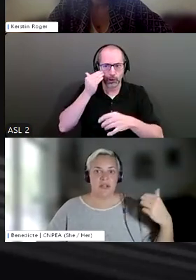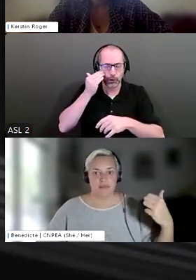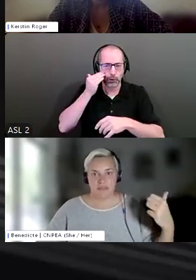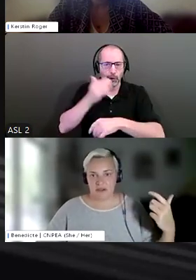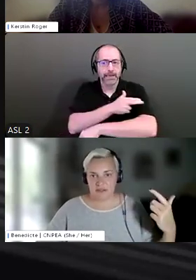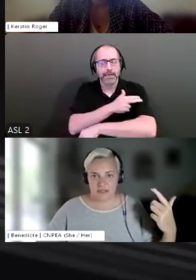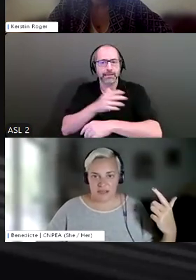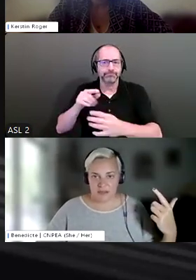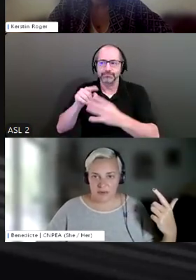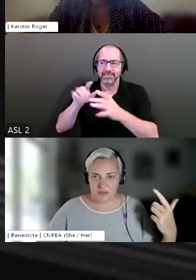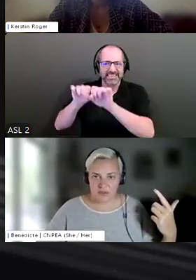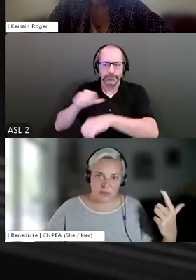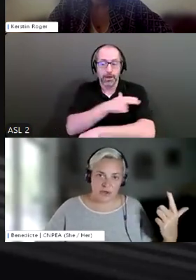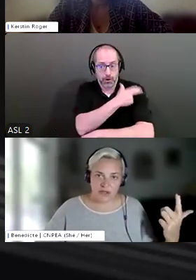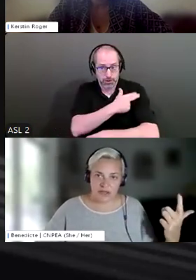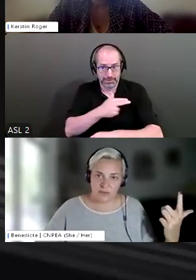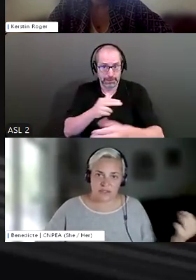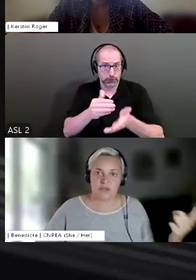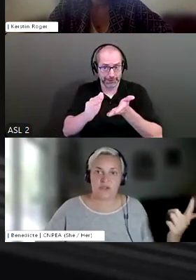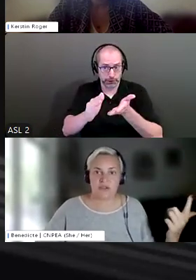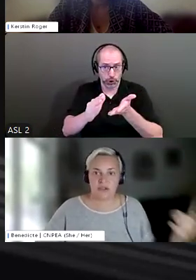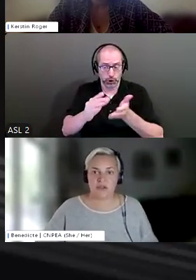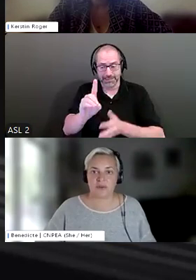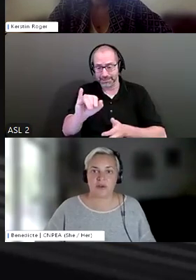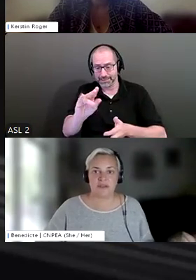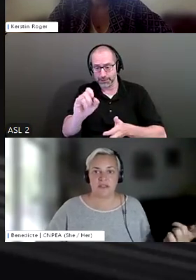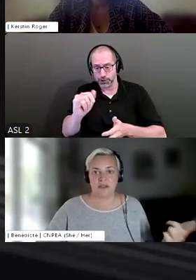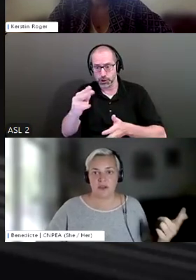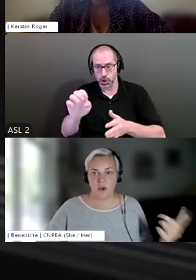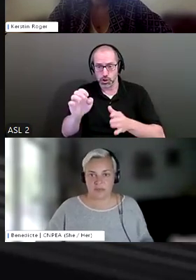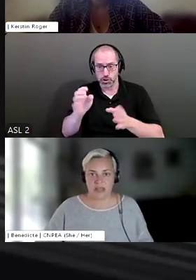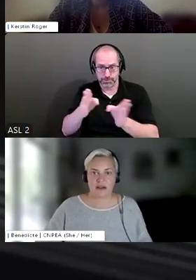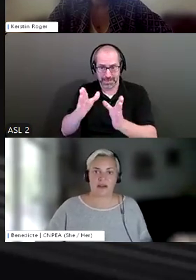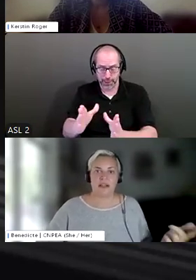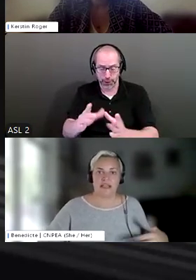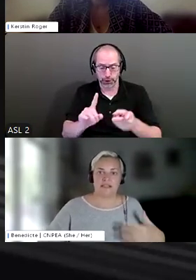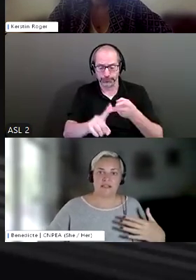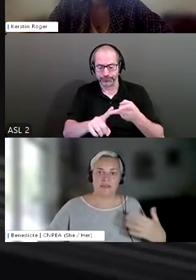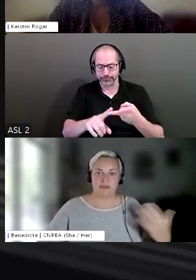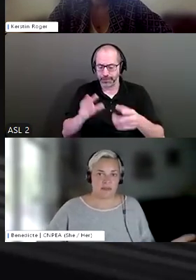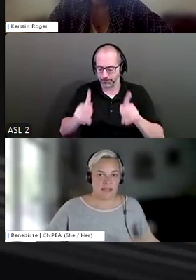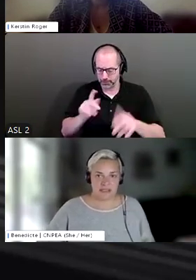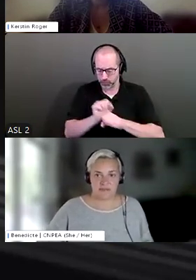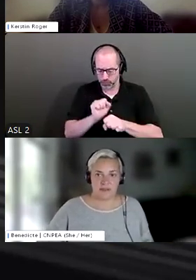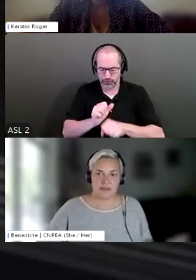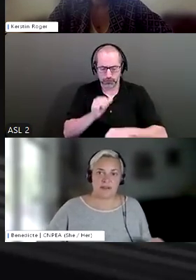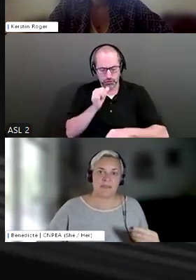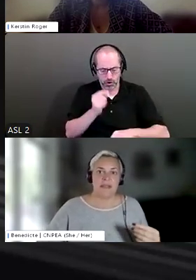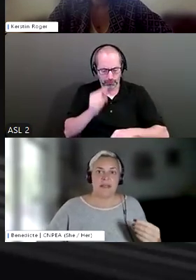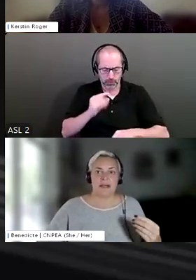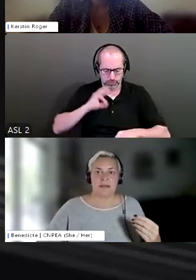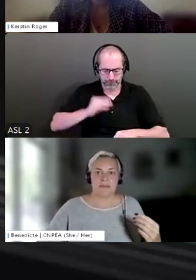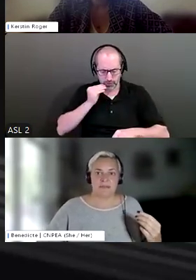planner. There's a person who works in a not-for-profit home care and deals with frontline staff all the